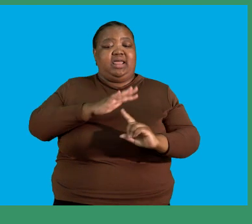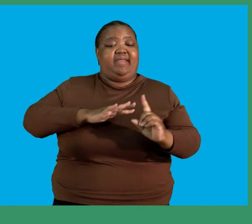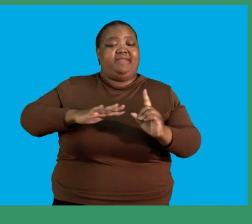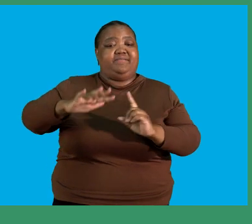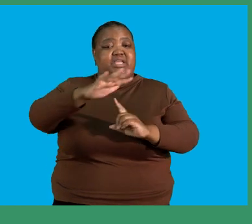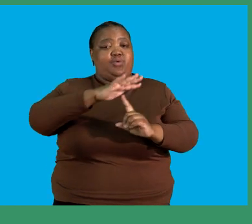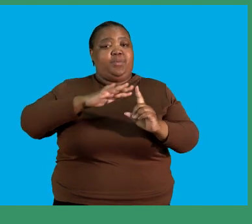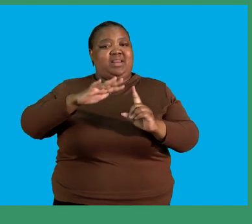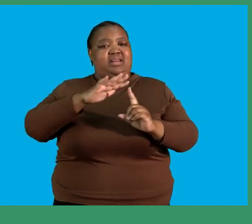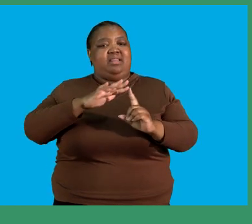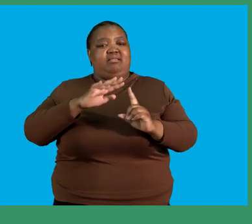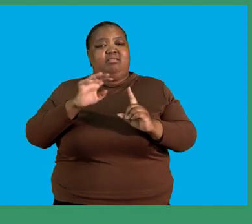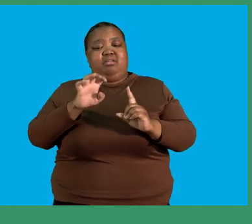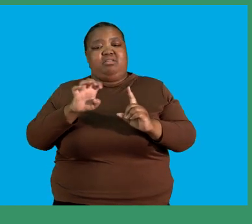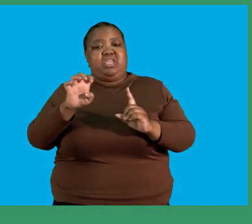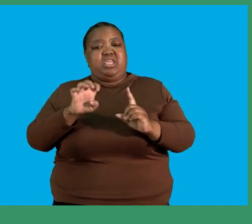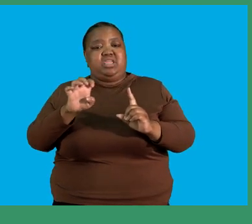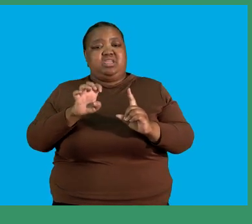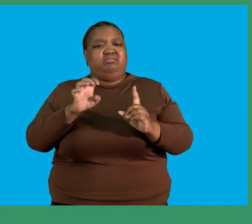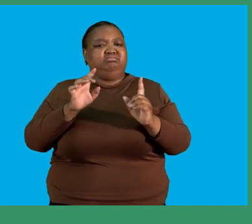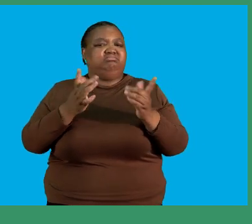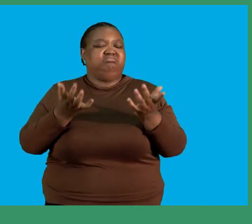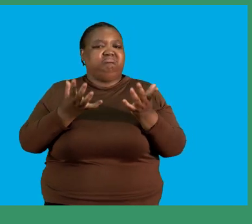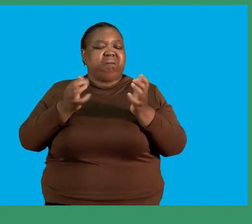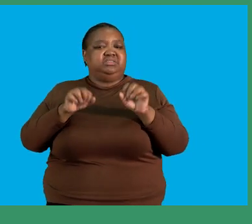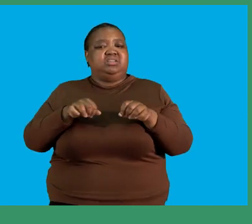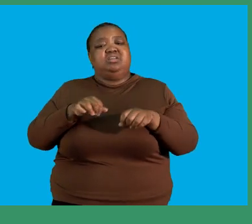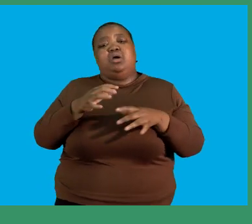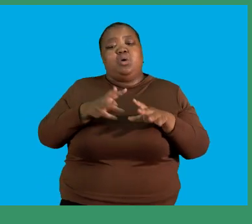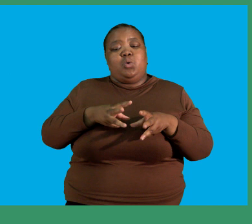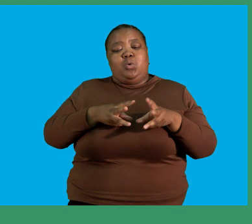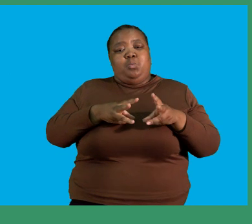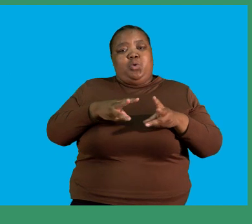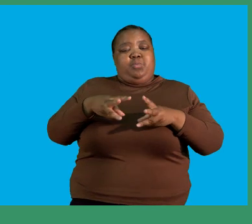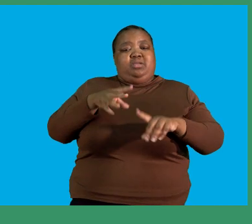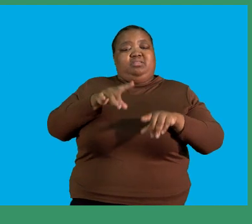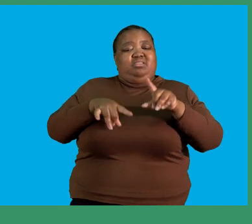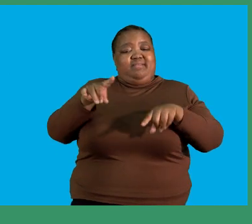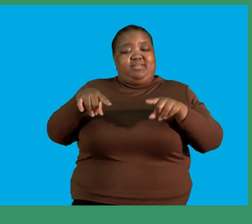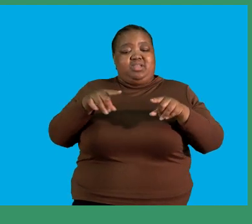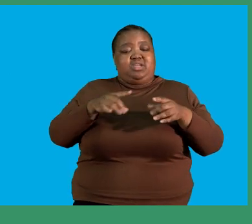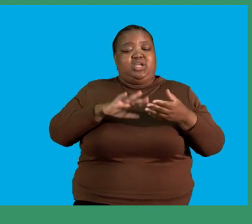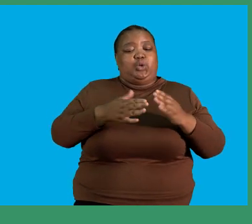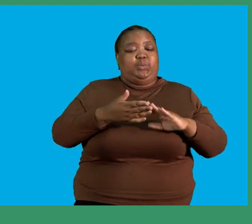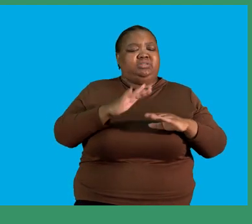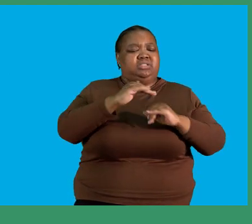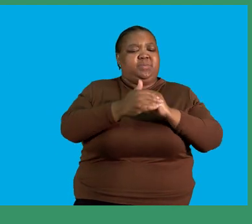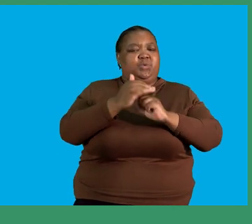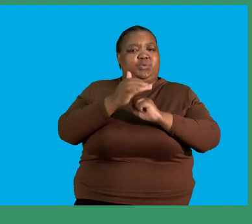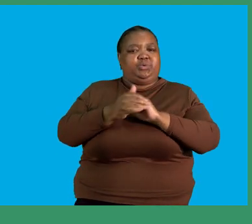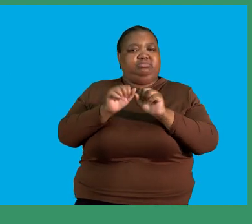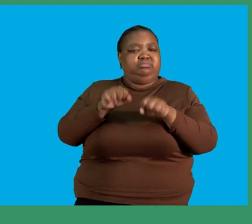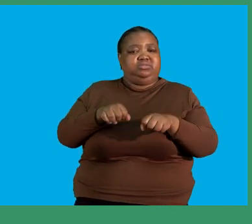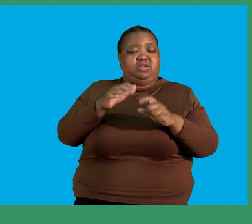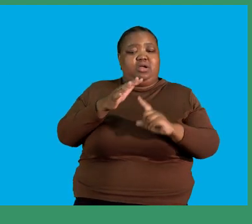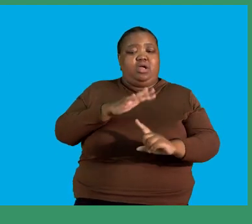the environmental, where we look at different ways in which we can protect the society or the